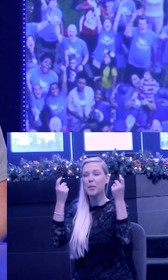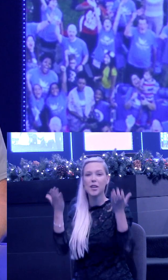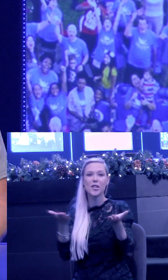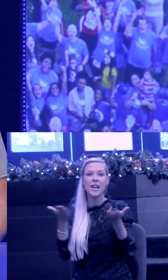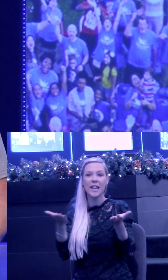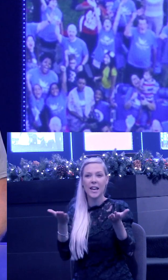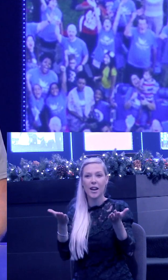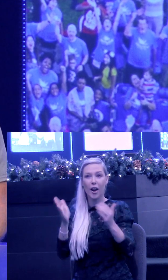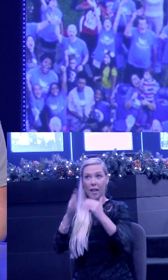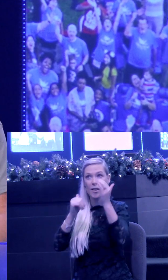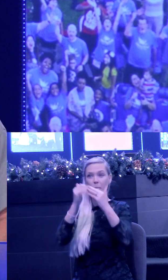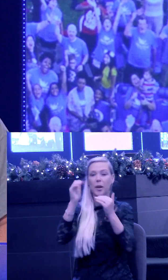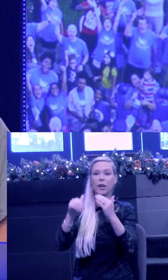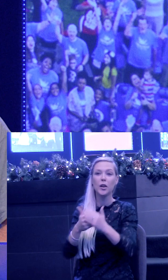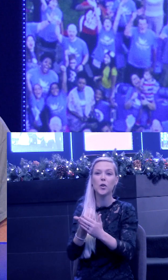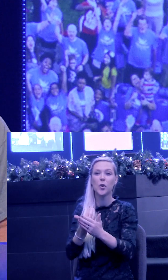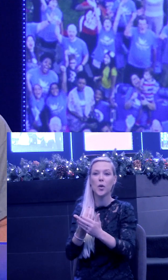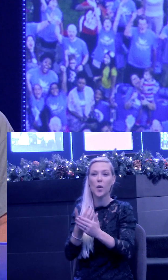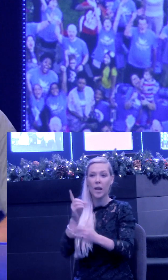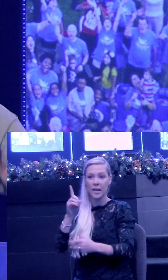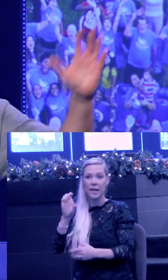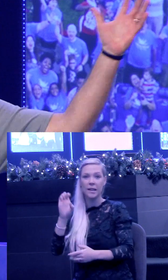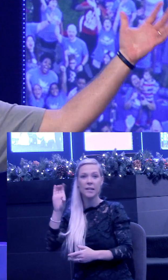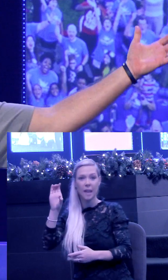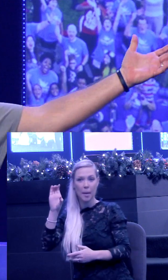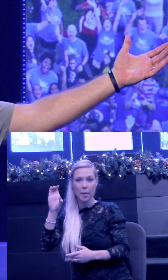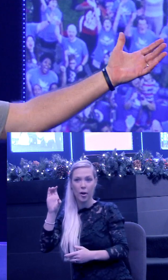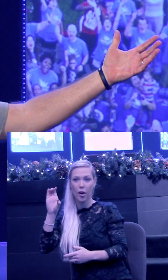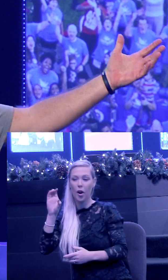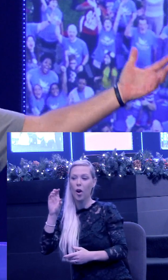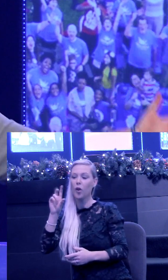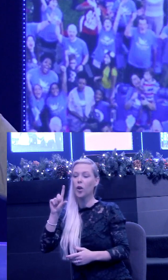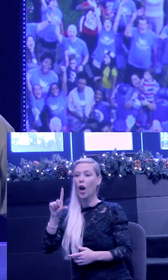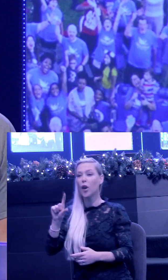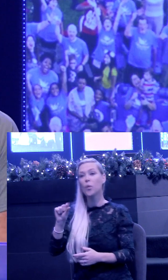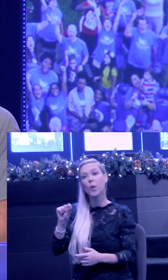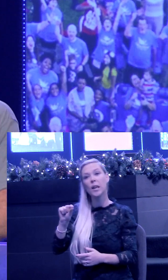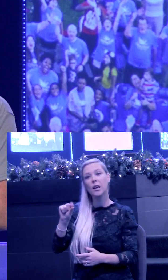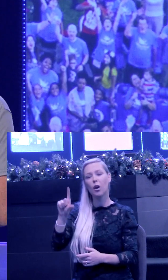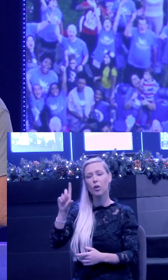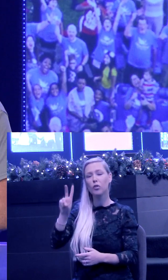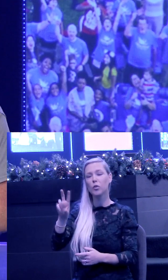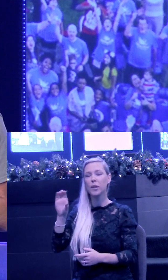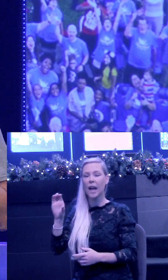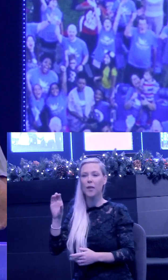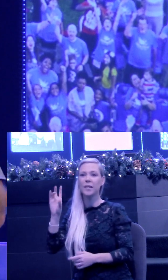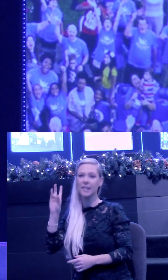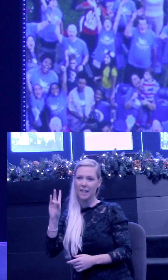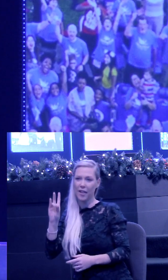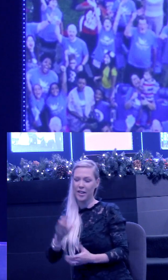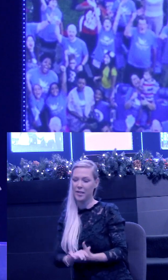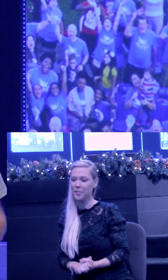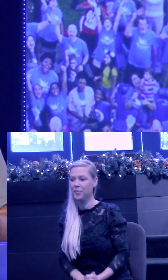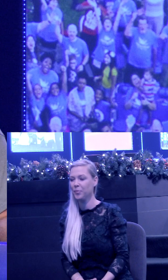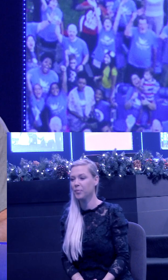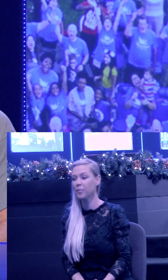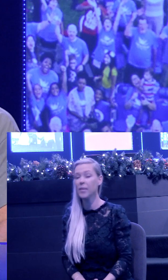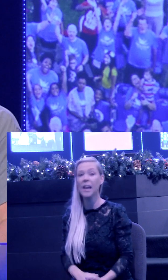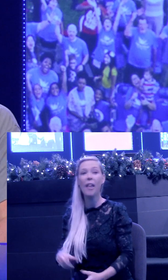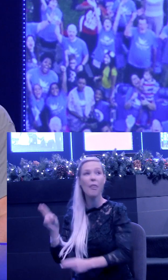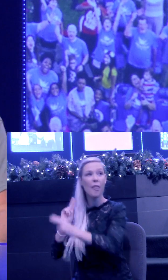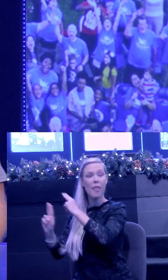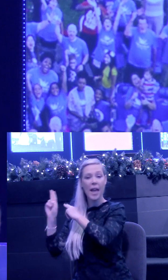this building, December of 2007. 65 years as a church. And whereas the history of